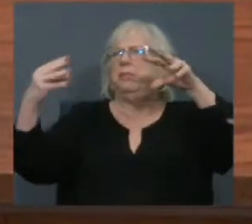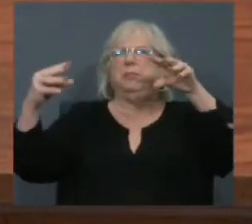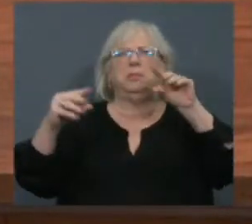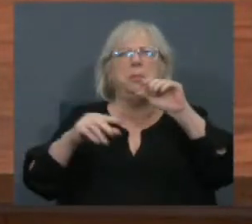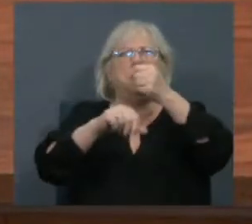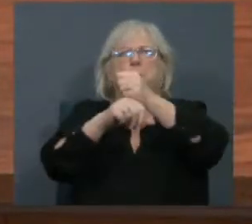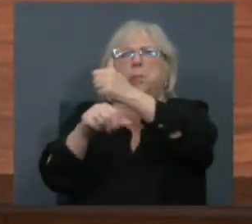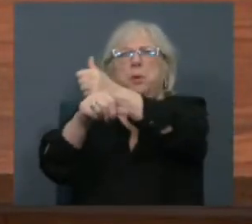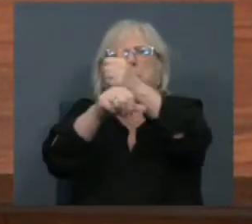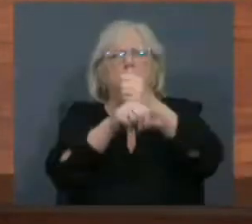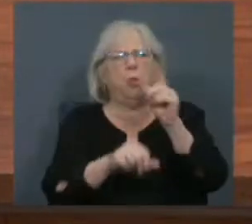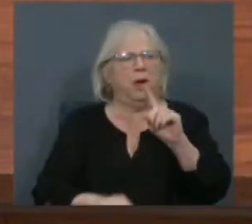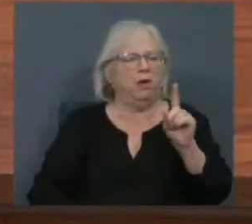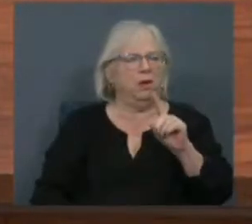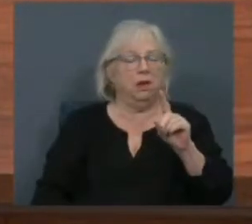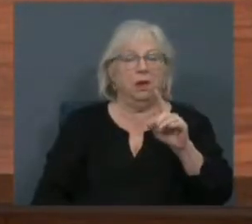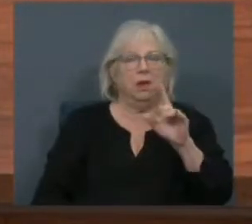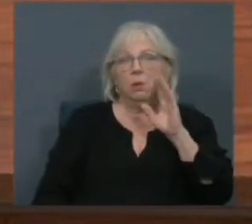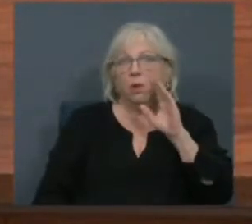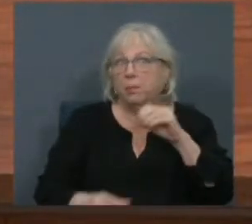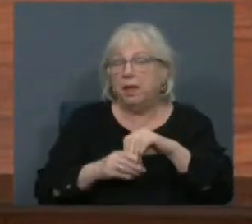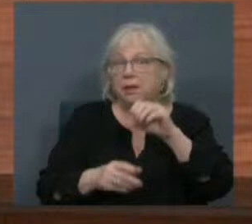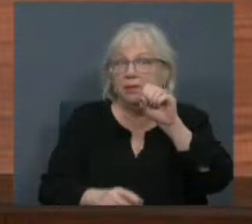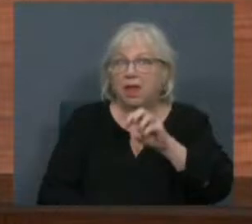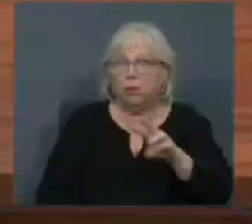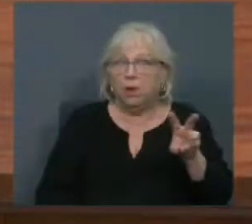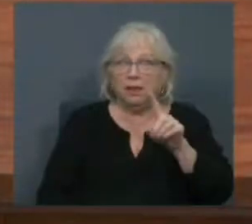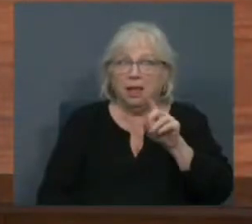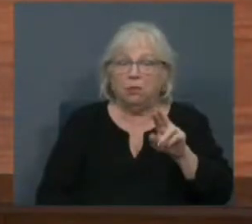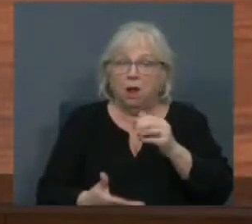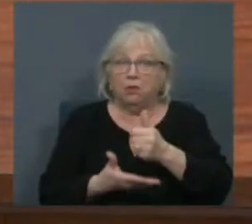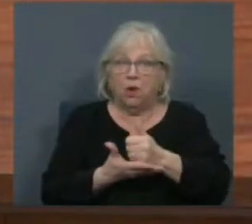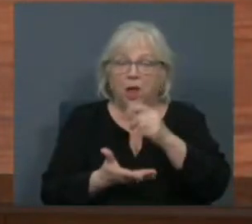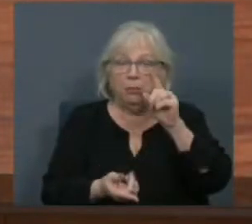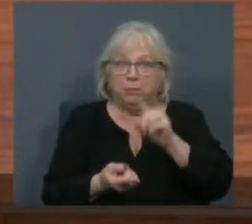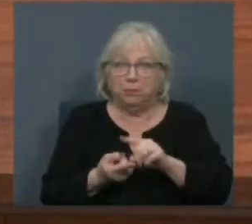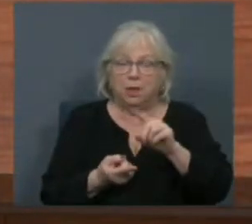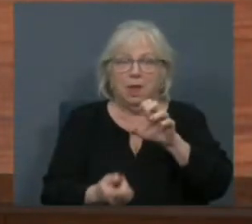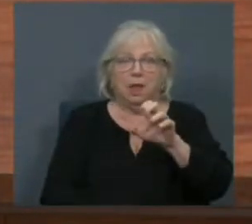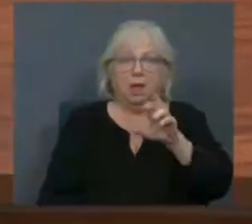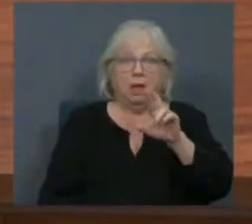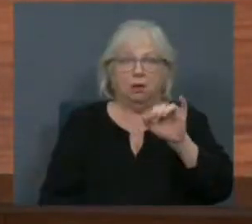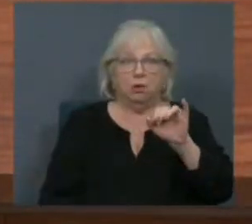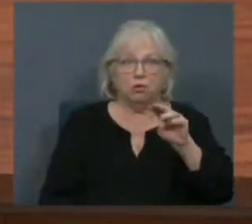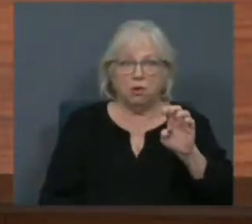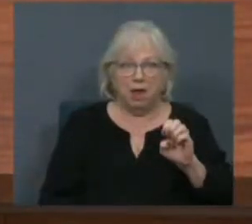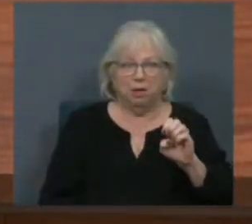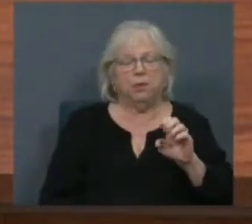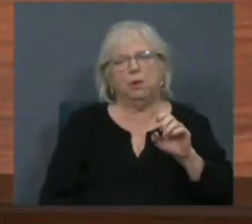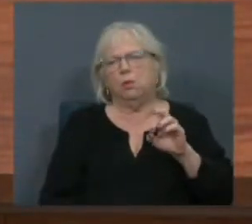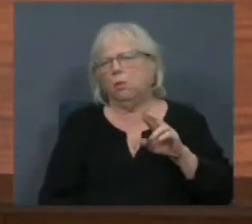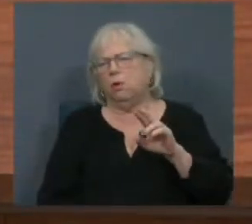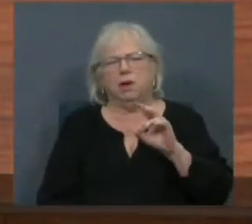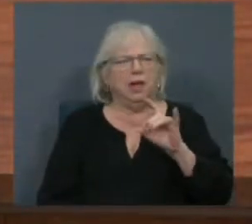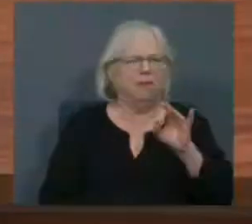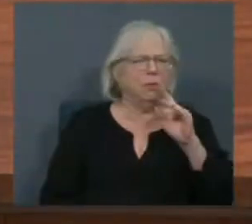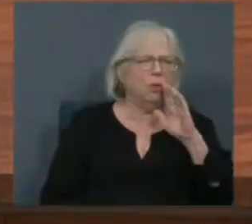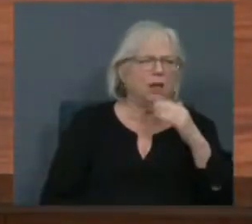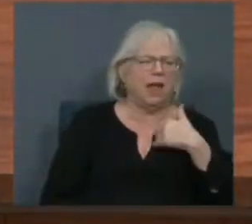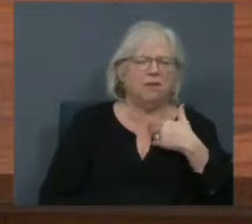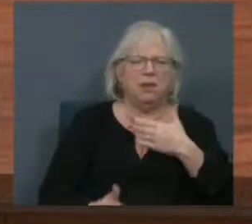if they're gonna be in Southwest Little Rock to help the crime, if there's going to be some kind